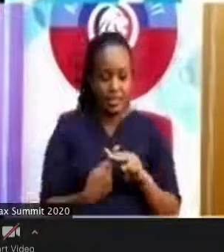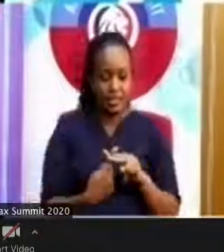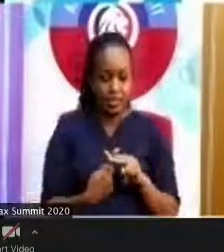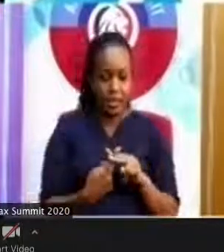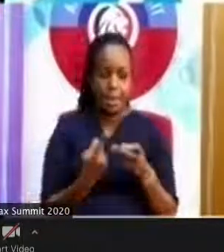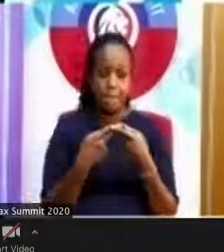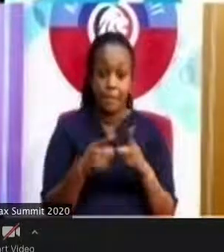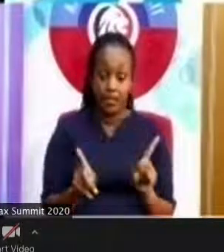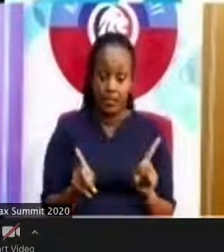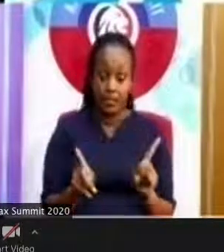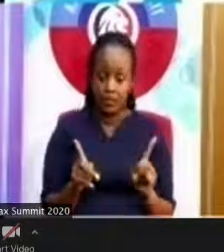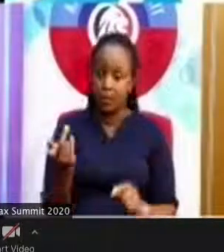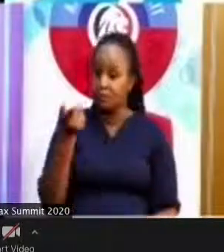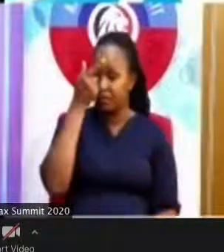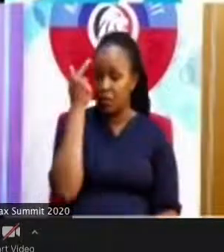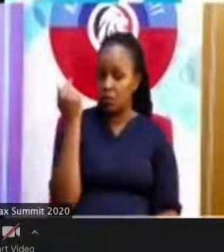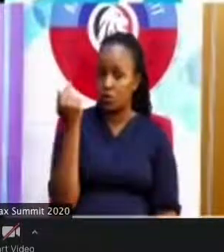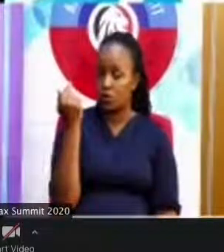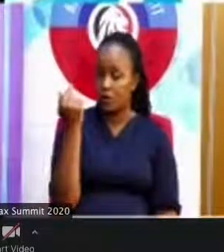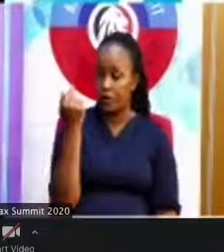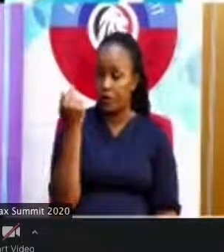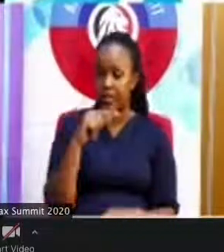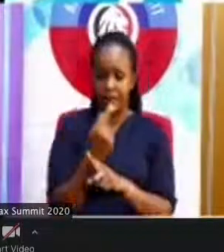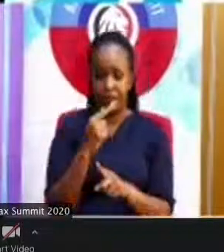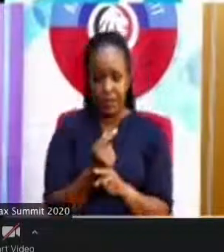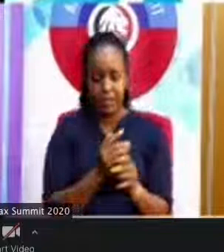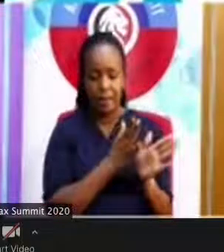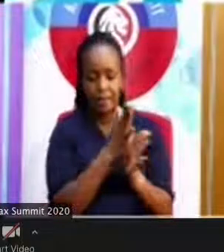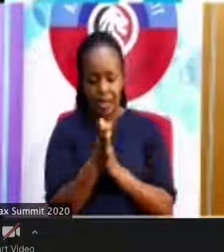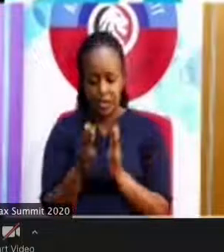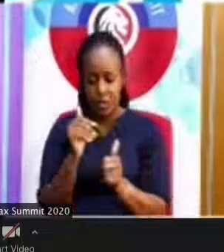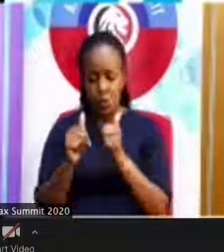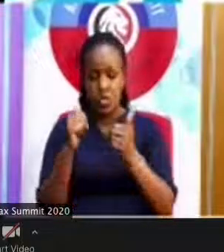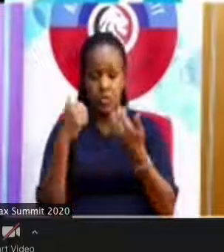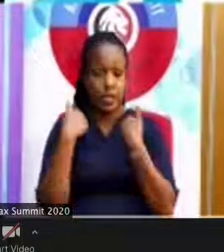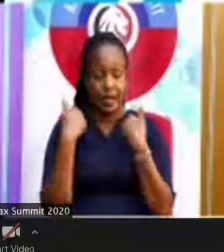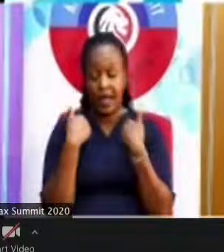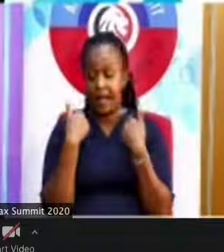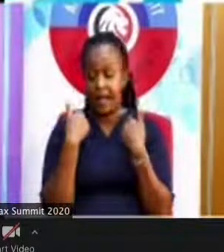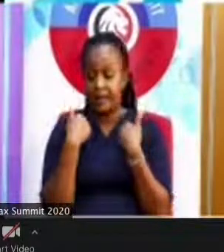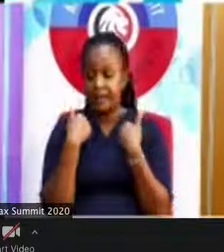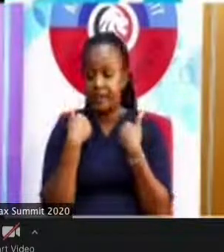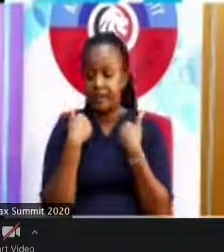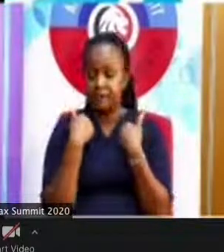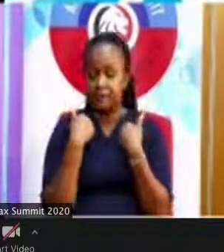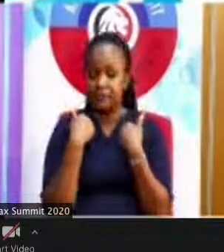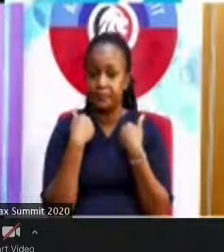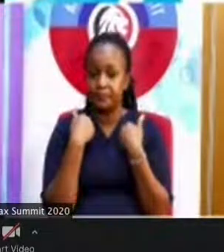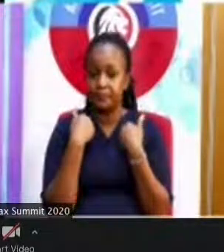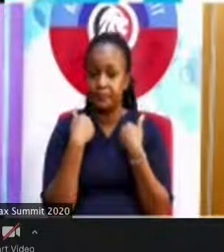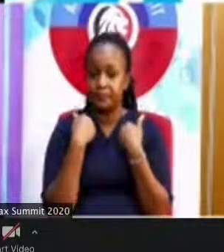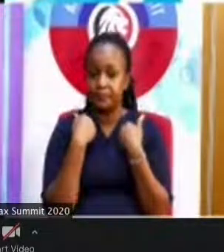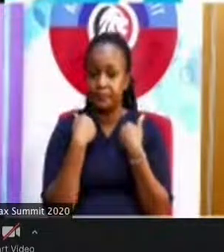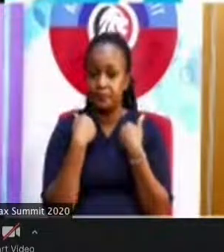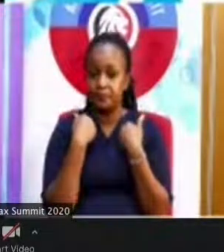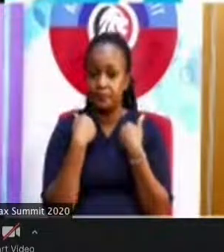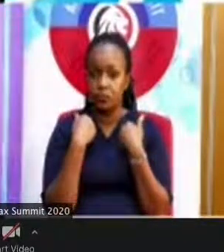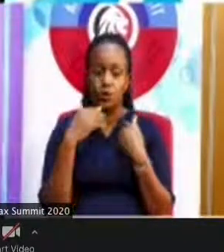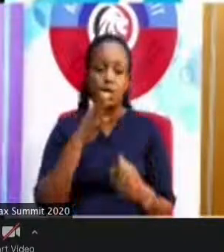due to the various measures, and particularly what I would see as our triumph card was our